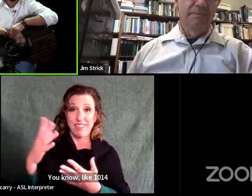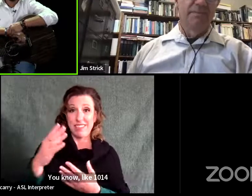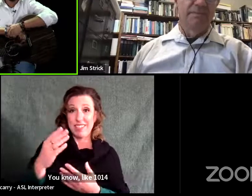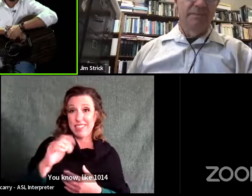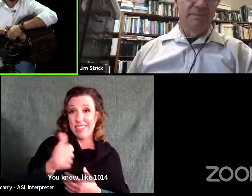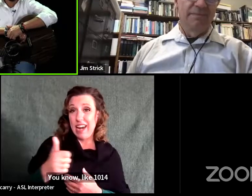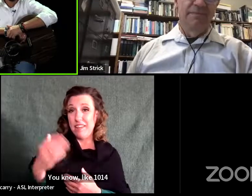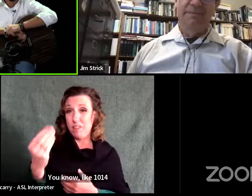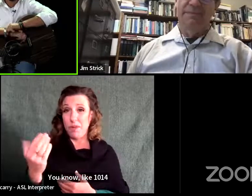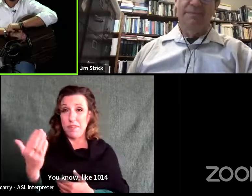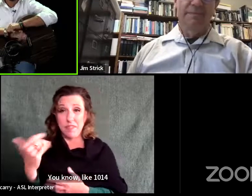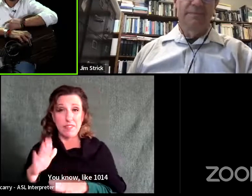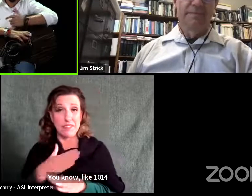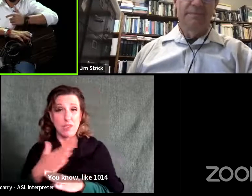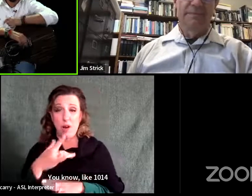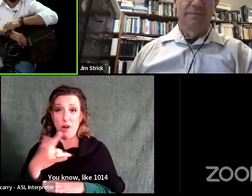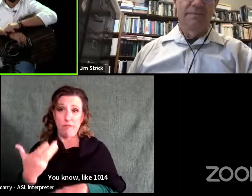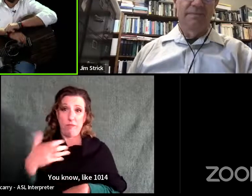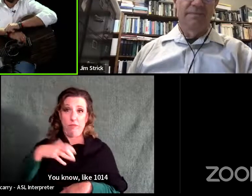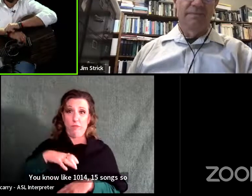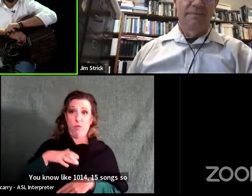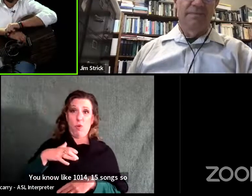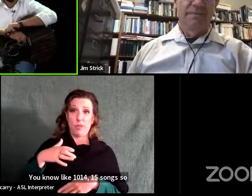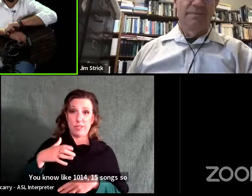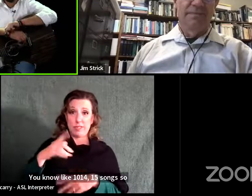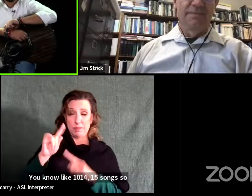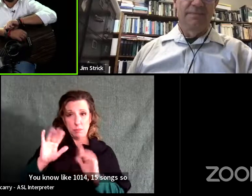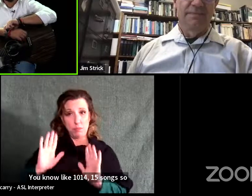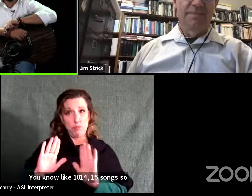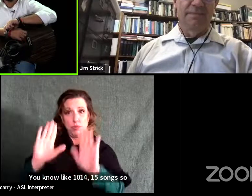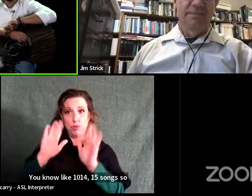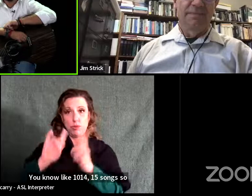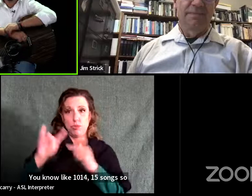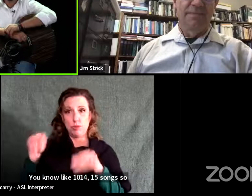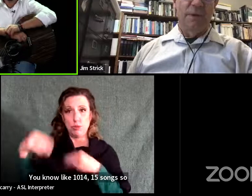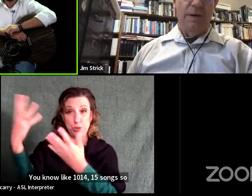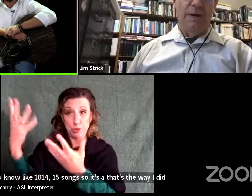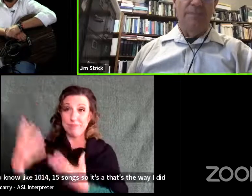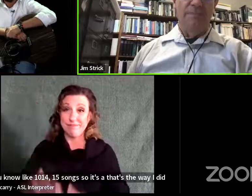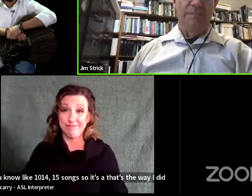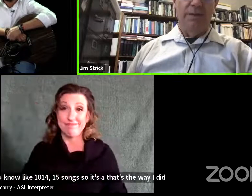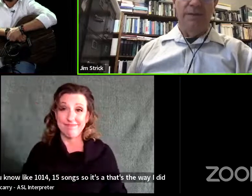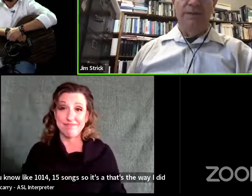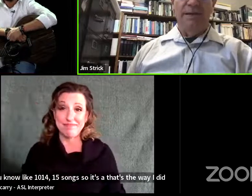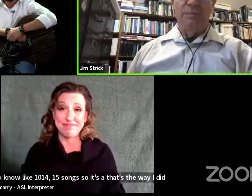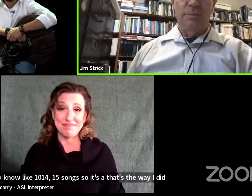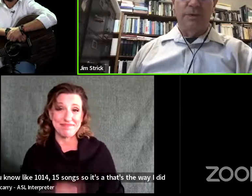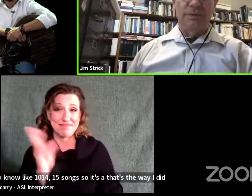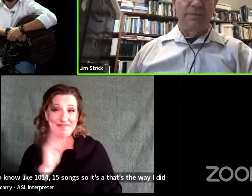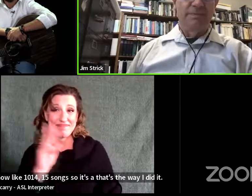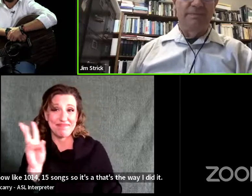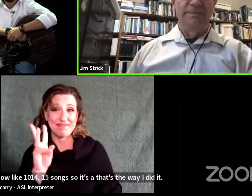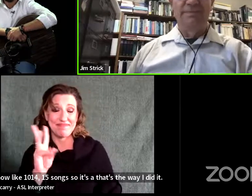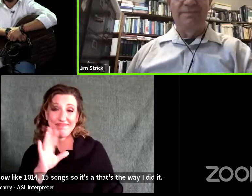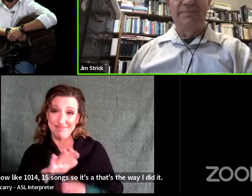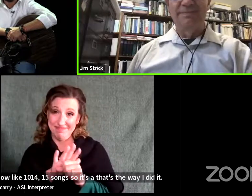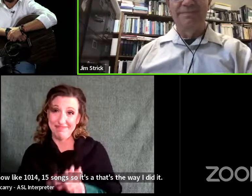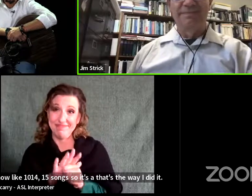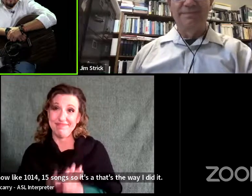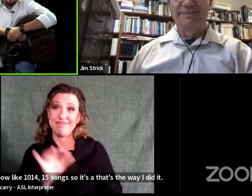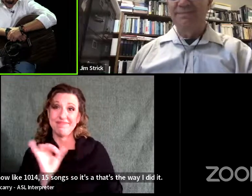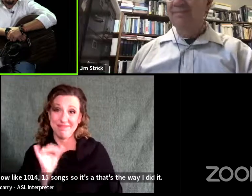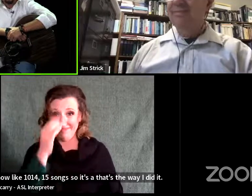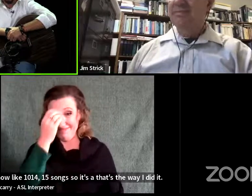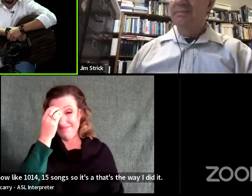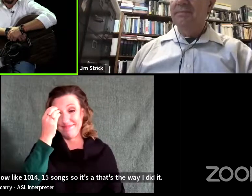songs. So it's that's the way I did it. Wow, that's pressure.